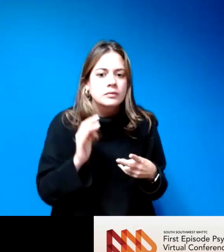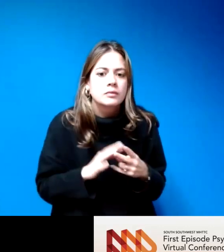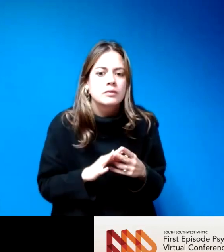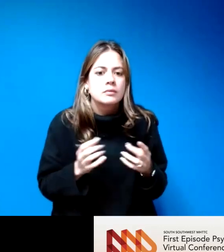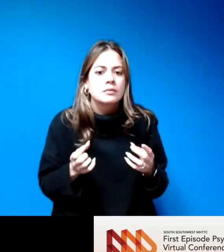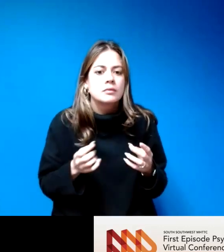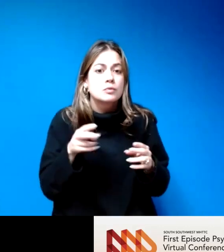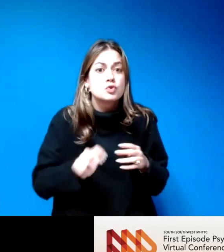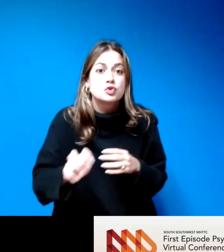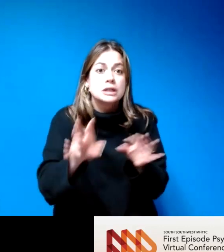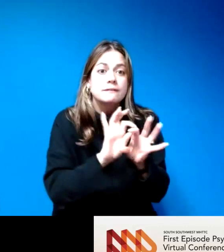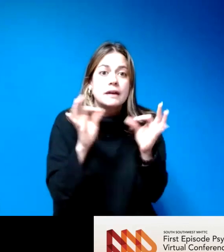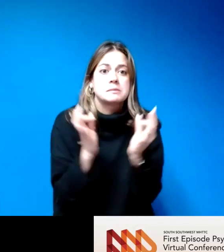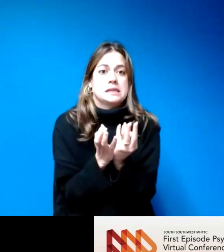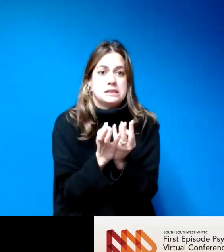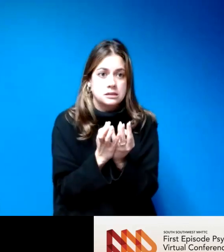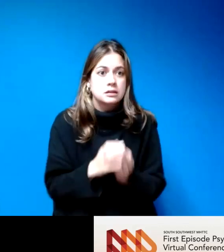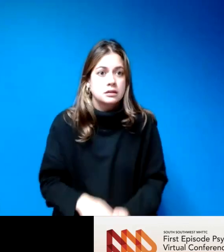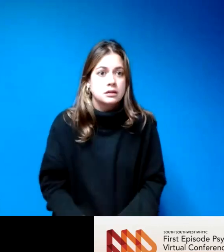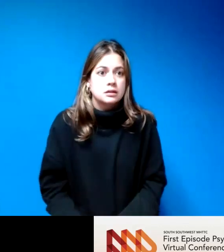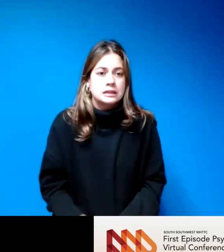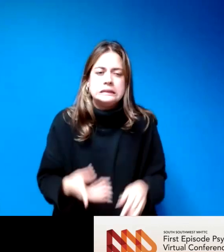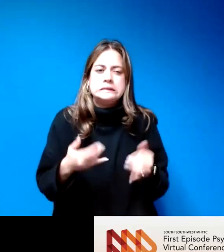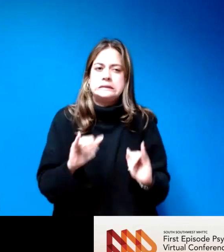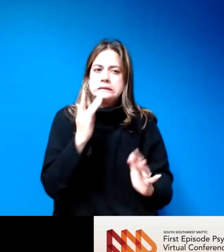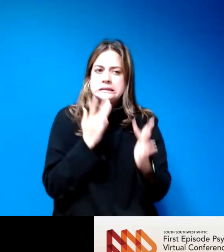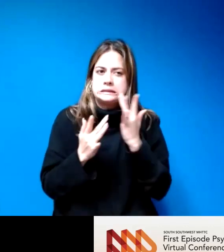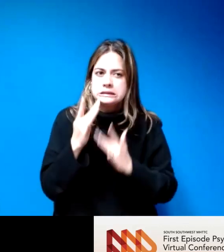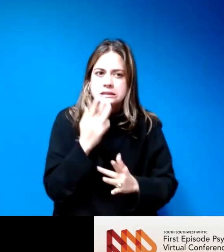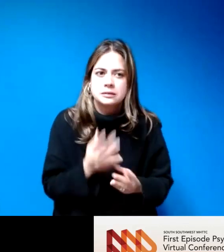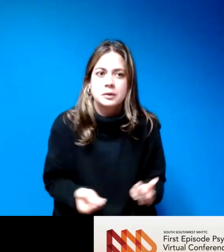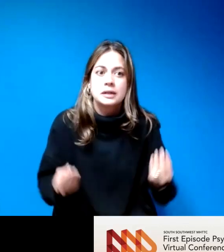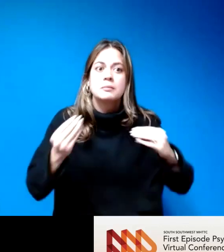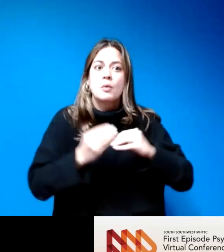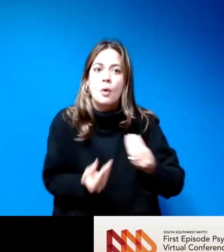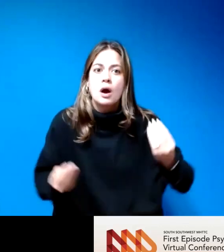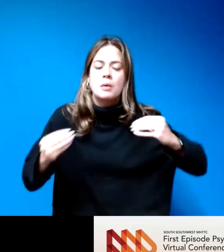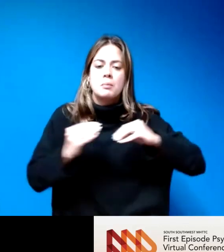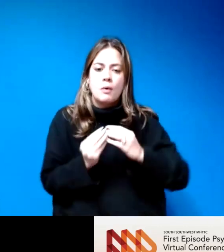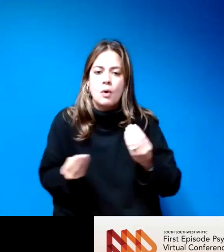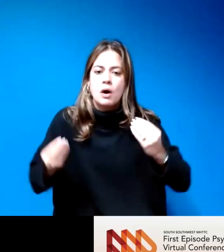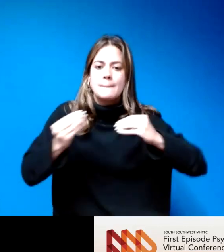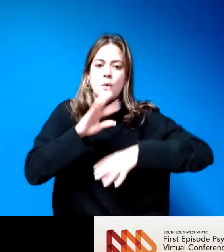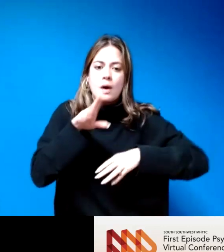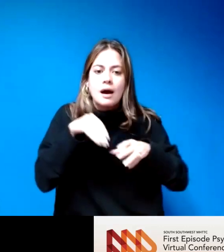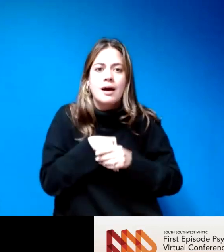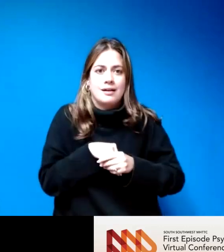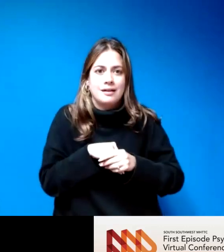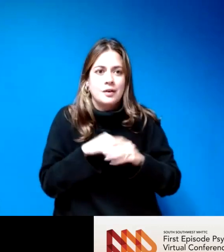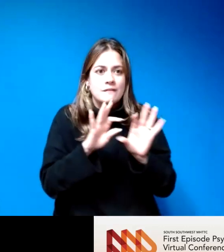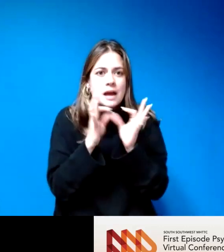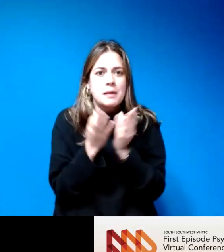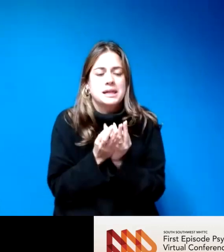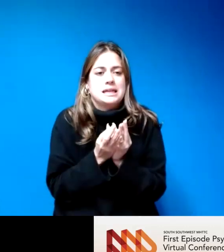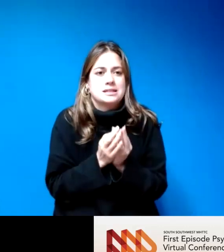we still lacking a lot, how to work with families in a way that is respectful and inclusive